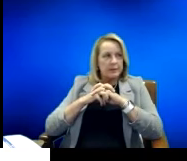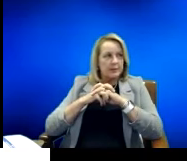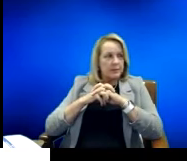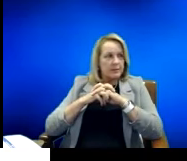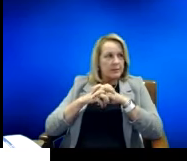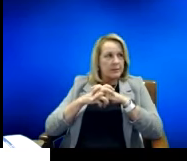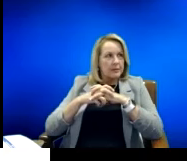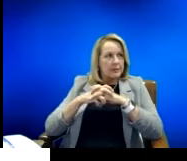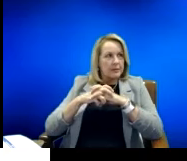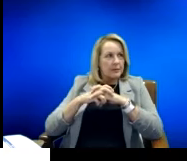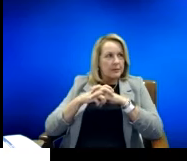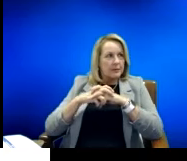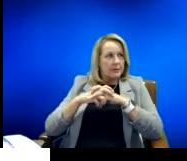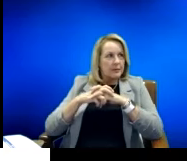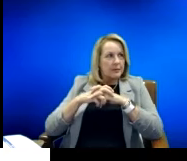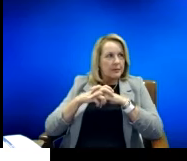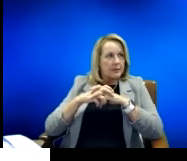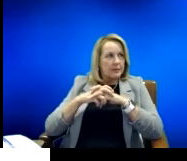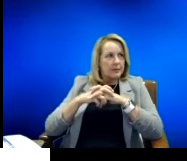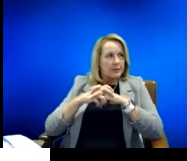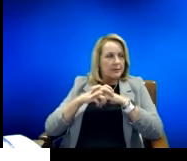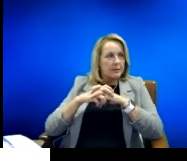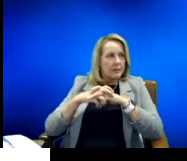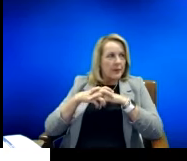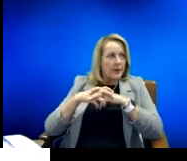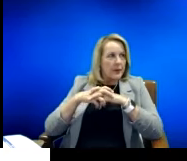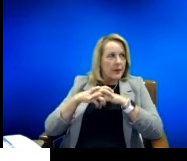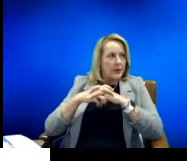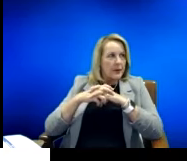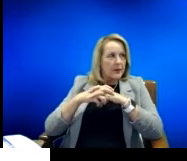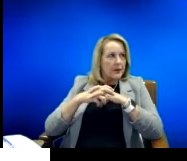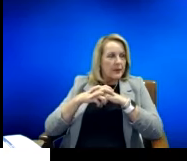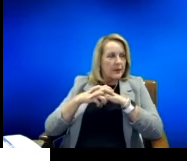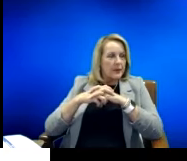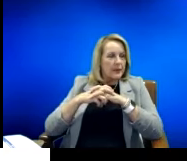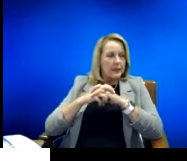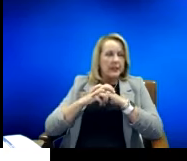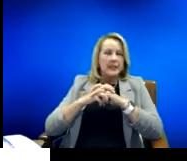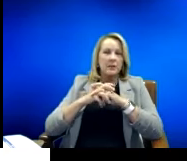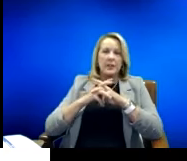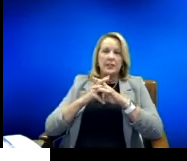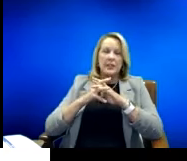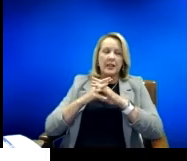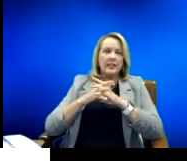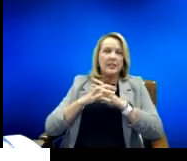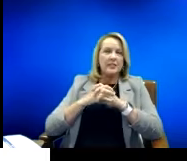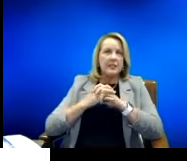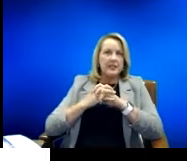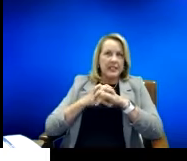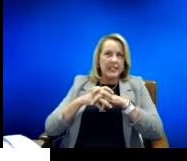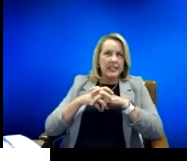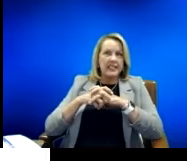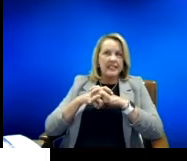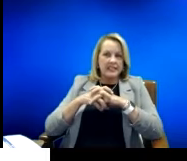with the disability, should I put the $100,000 in an ABLE account or the special needs or trust? Well, you can only